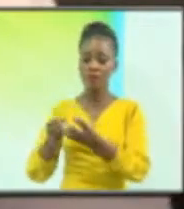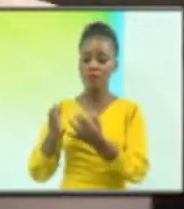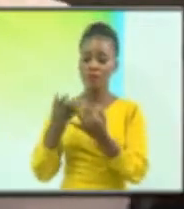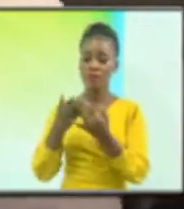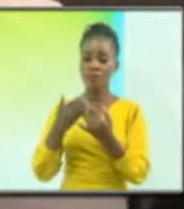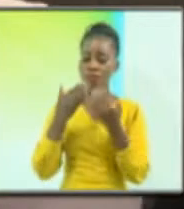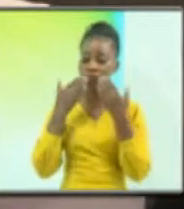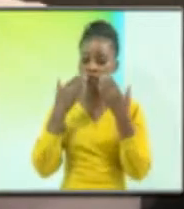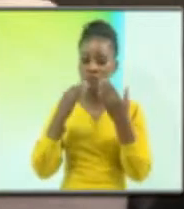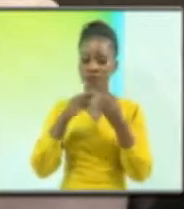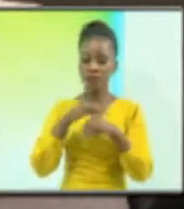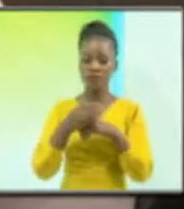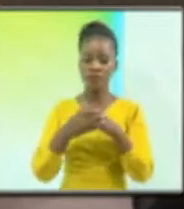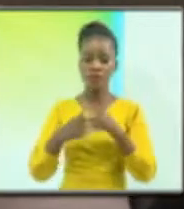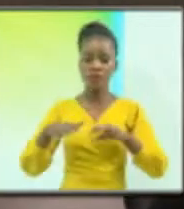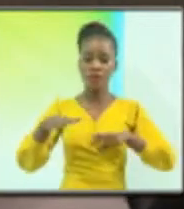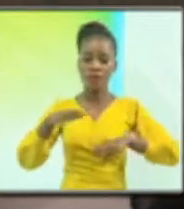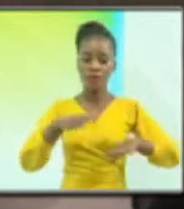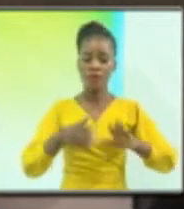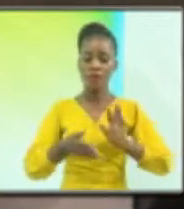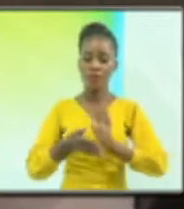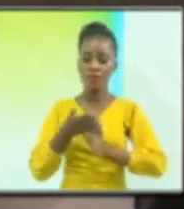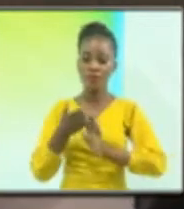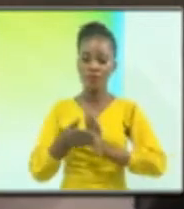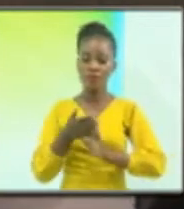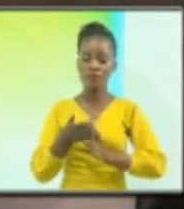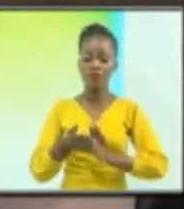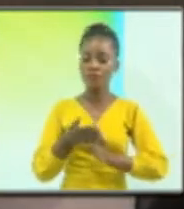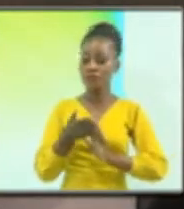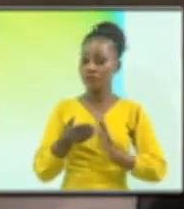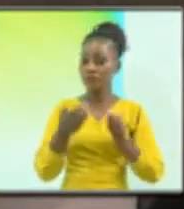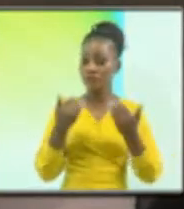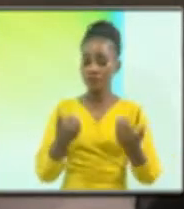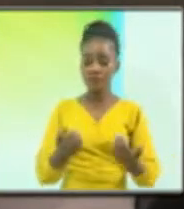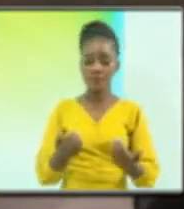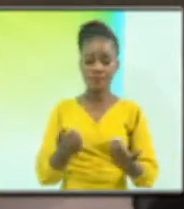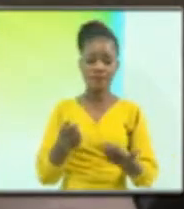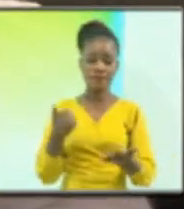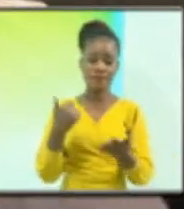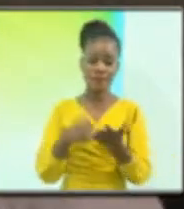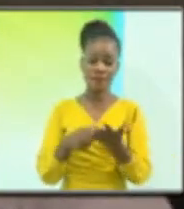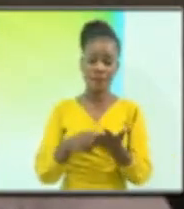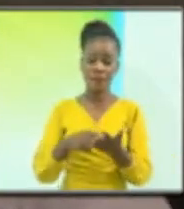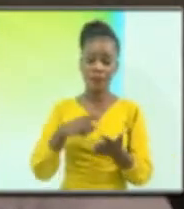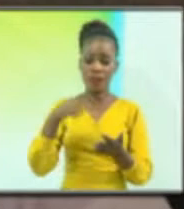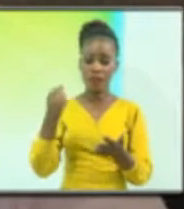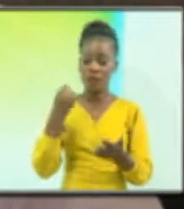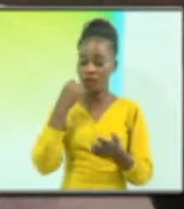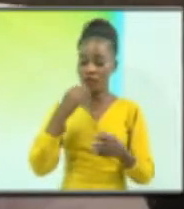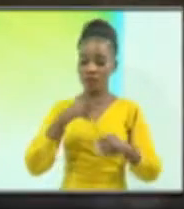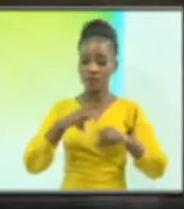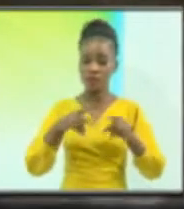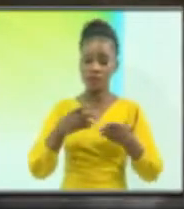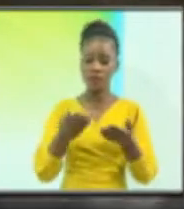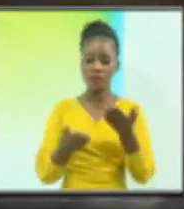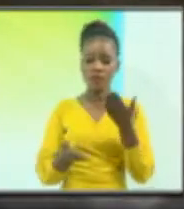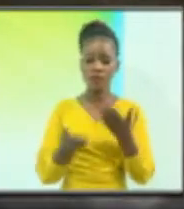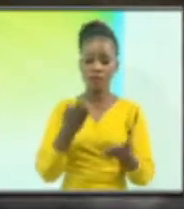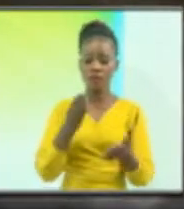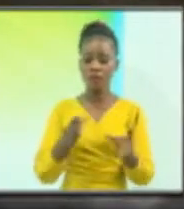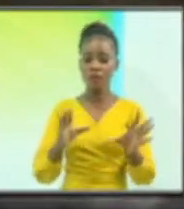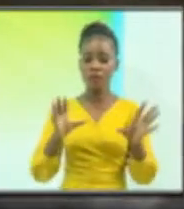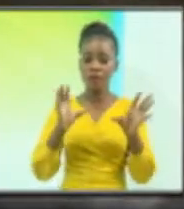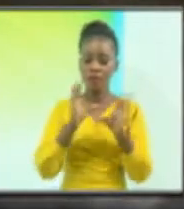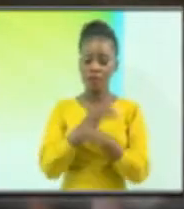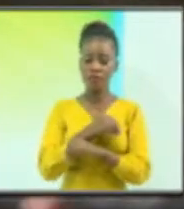you. You've made the environment very easy, Mr. Simon. Now the issue goes back to the blog. You've heard of people say that maybe you were a corrupt